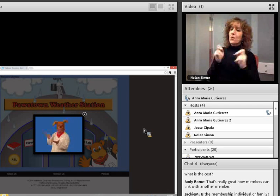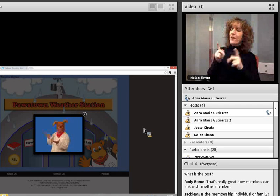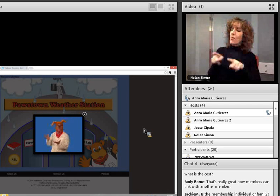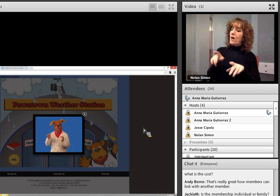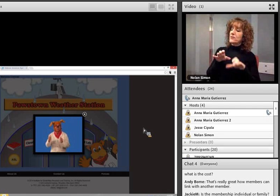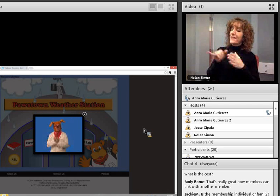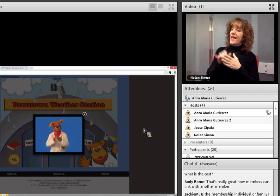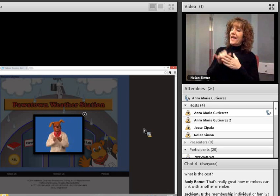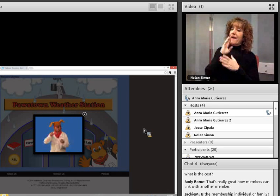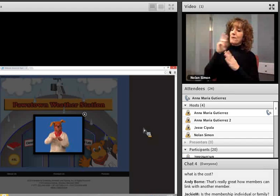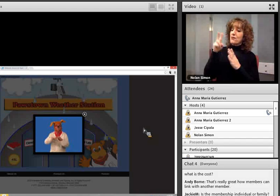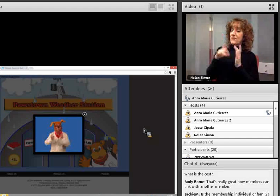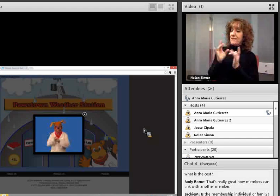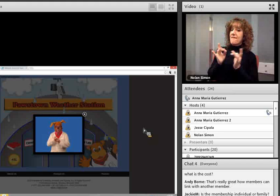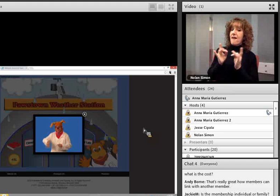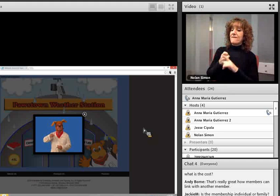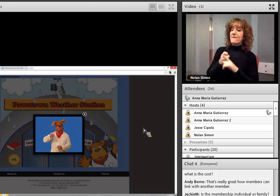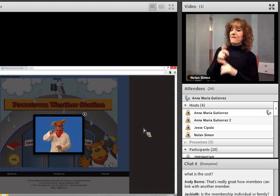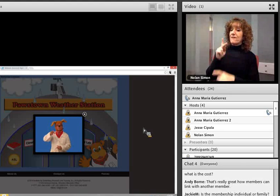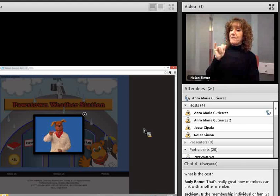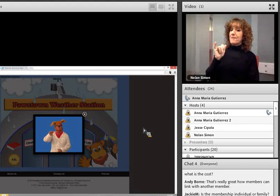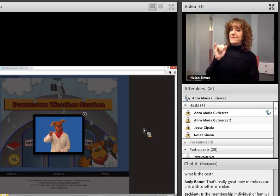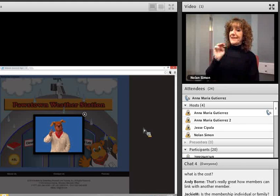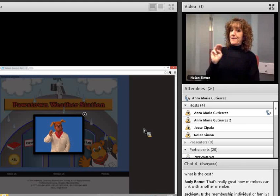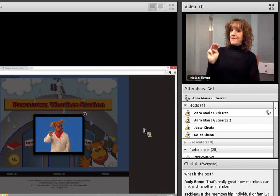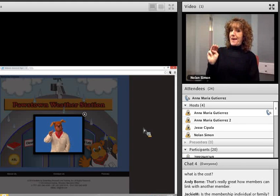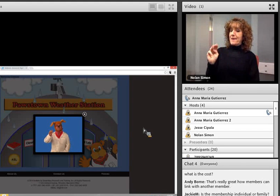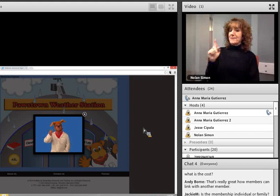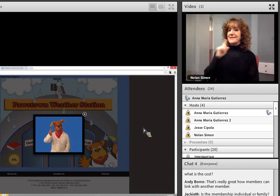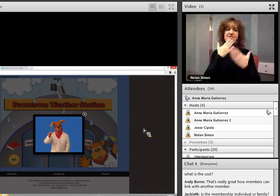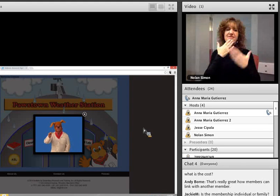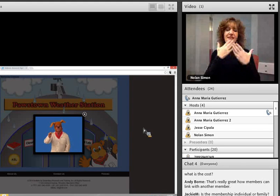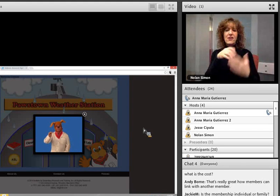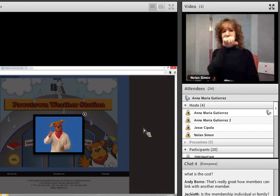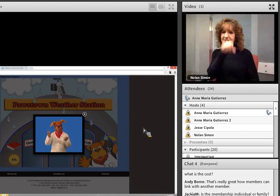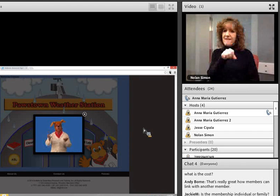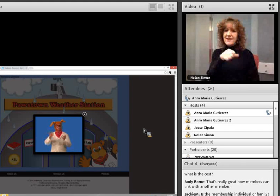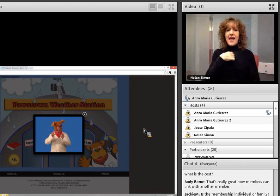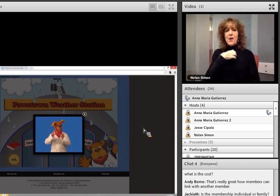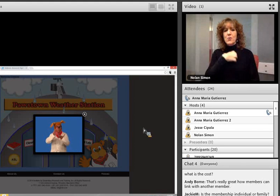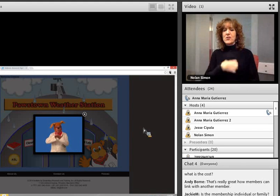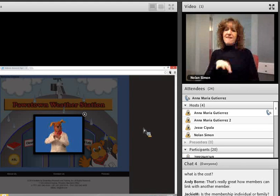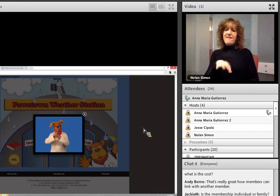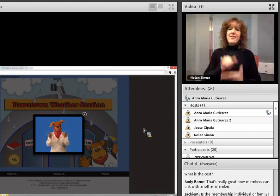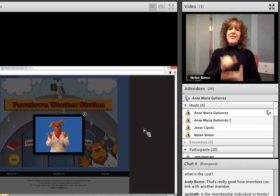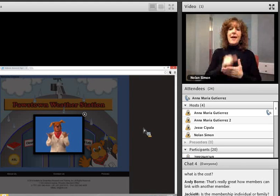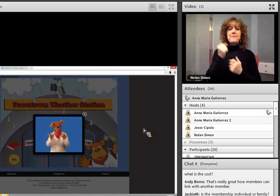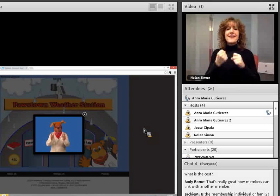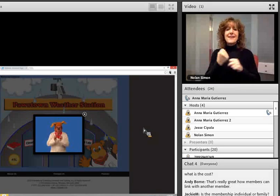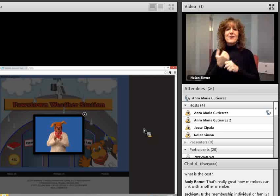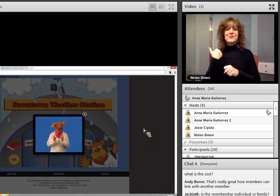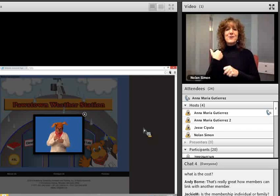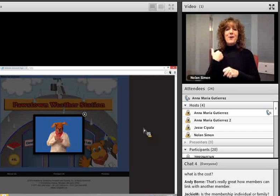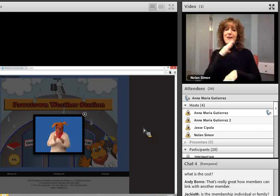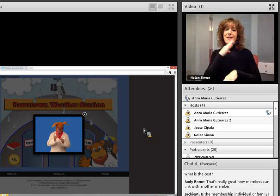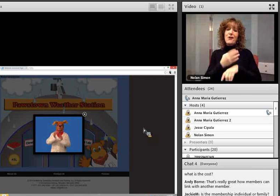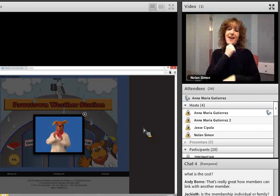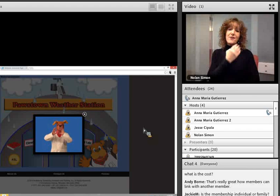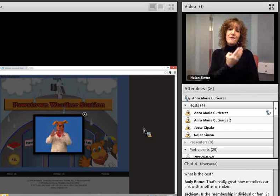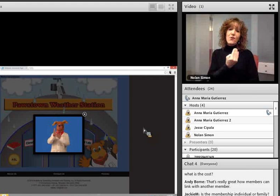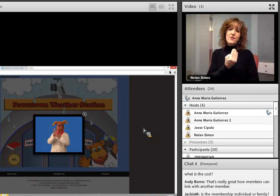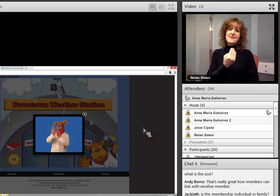you're doing that, I'll just read the comment from Kim M. Says, thank you, love it. I wish I would have found this years ago. My daughter is 14